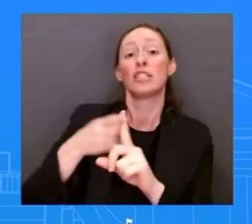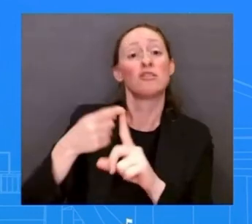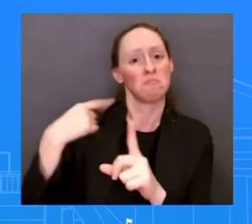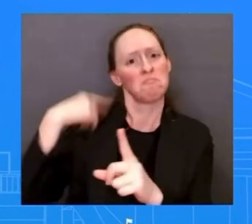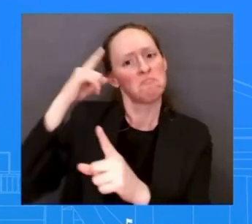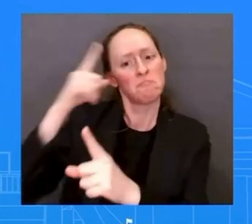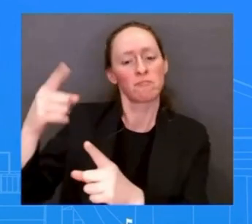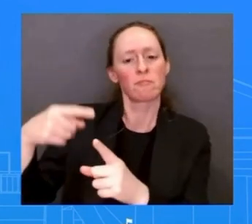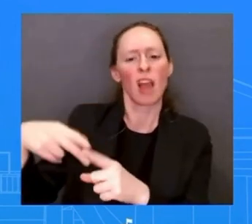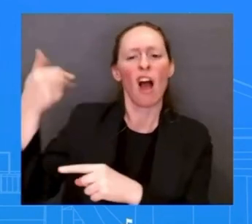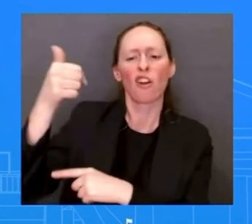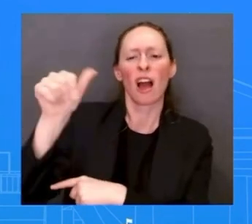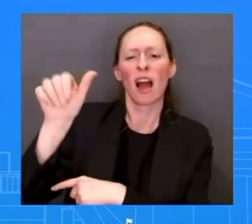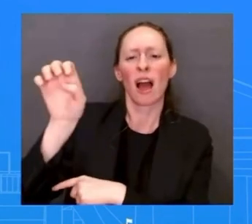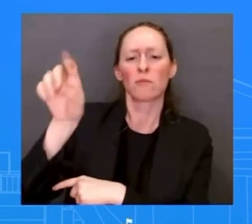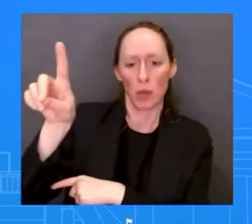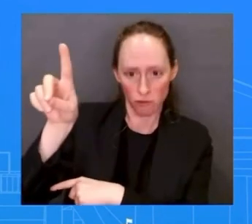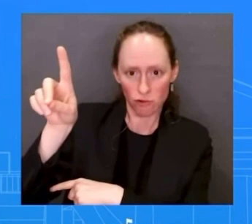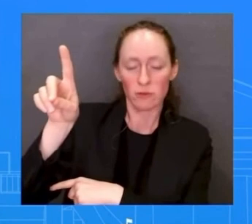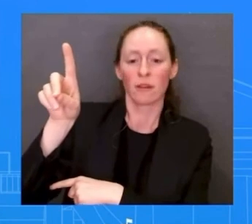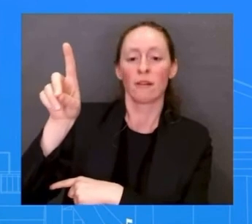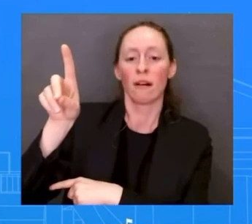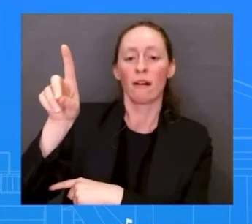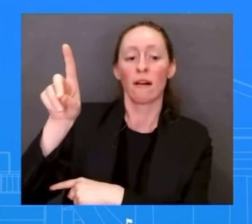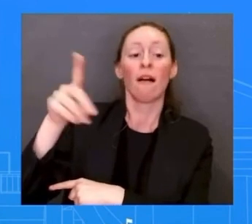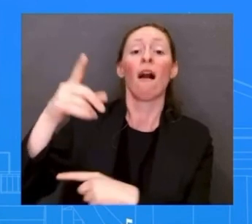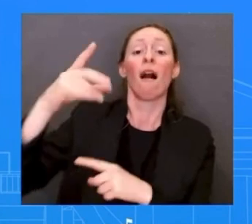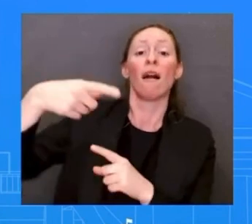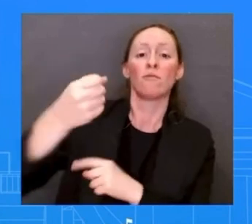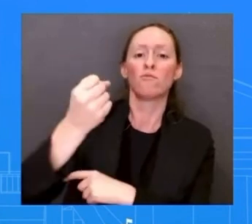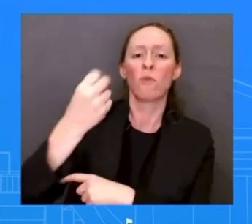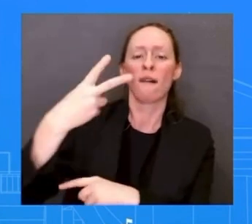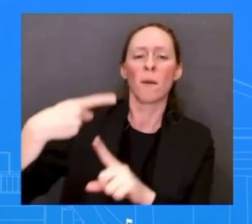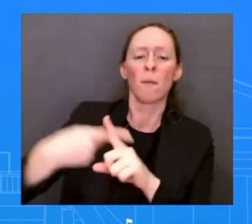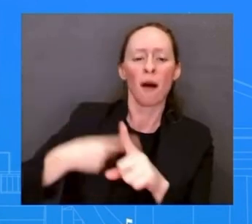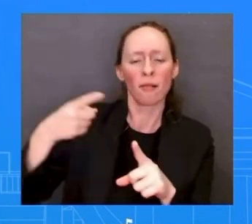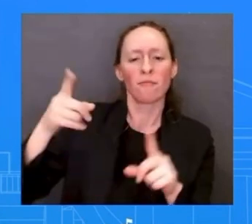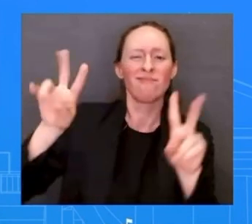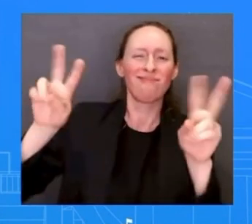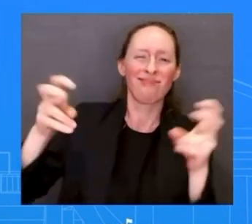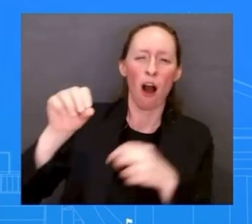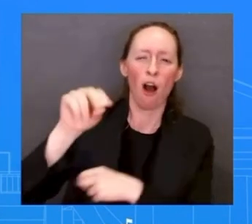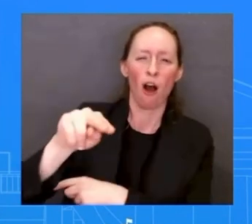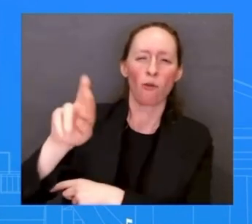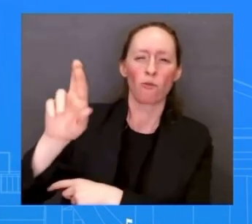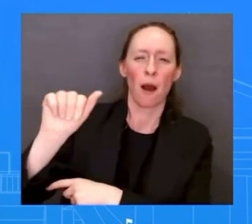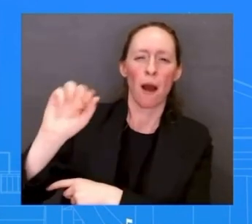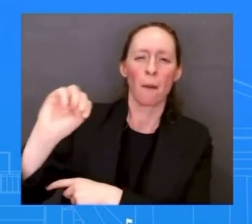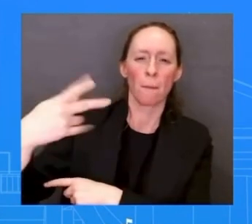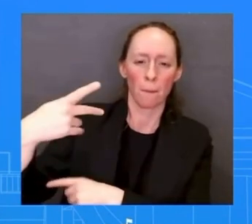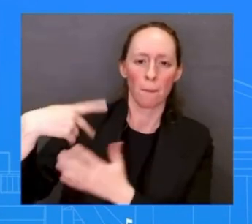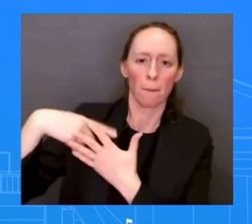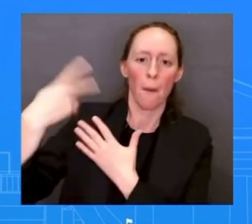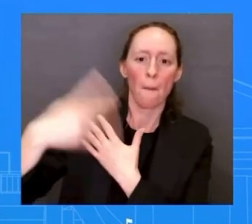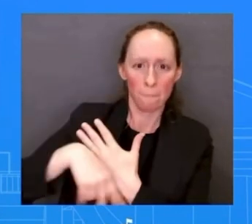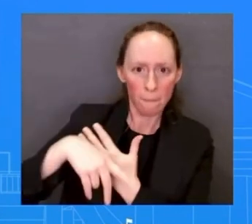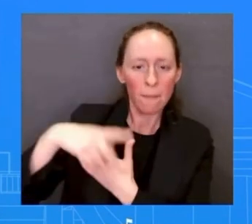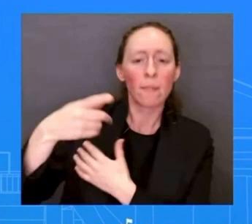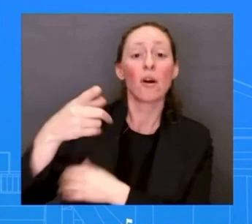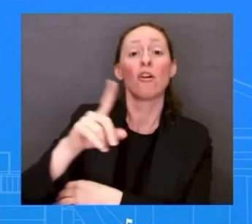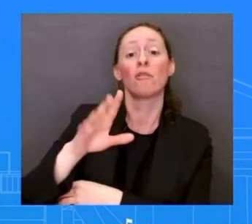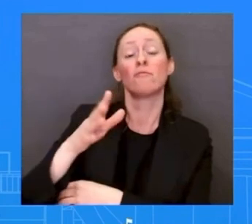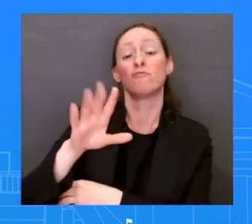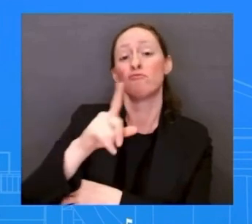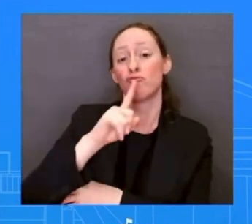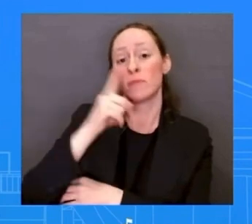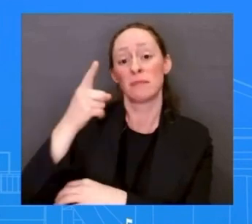on-ramp to repayment. The changes to public service loan forgiveness, they're already taking place. And as the Secretary pointed out, up until this